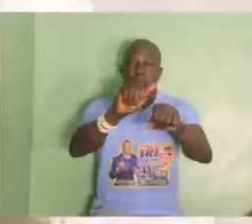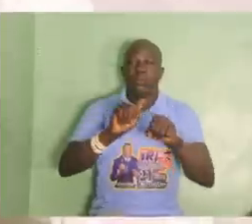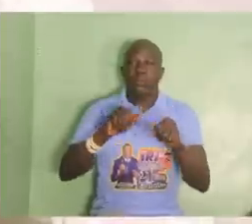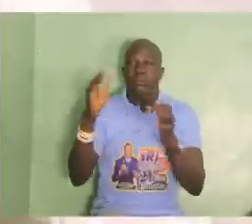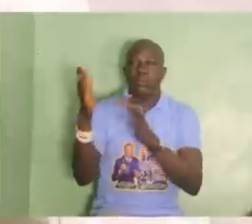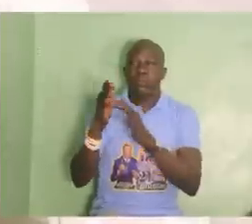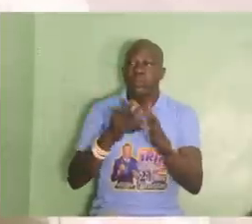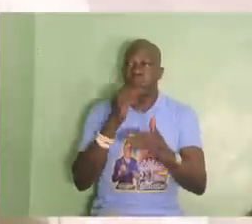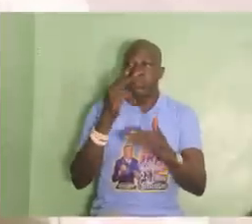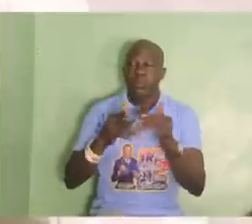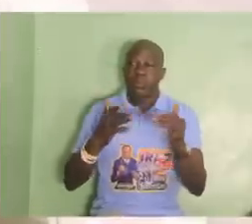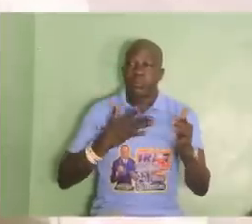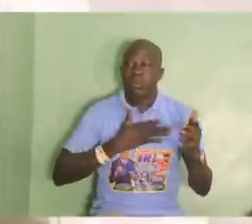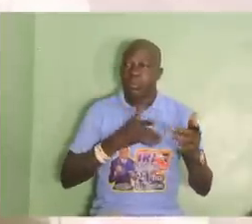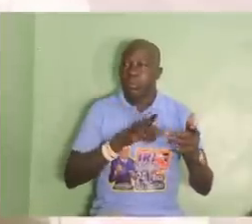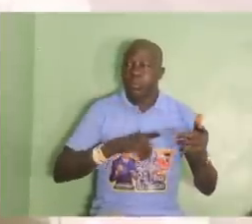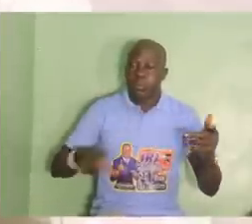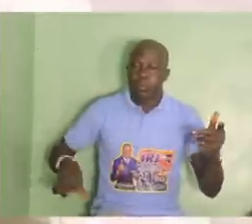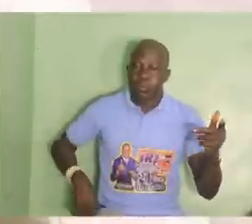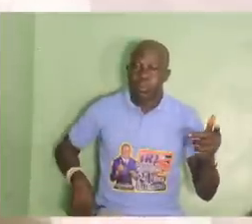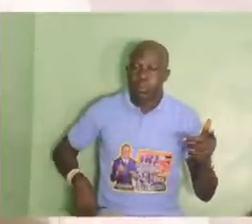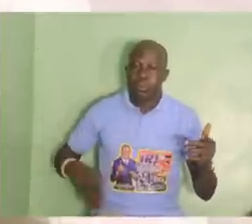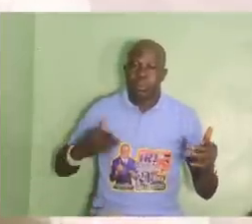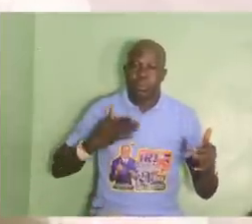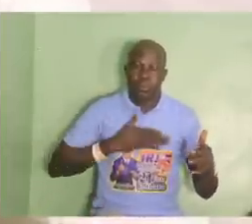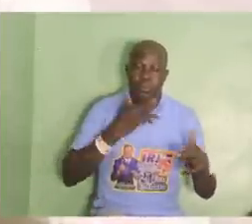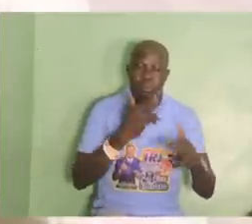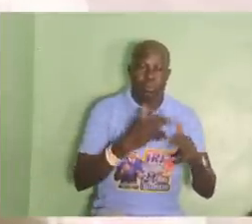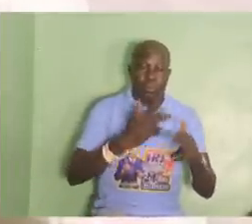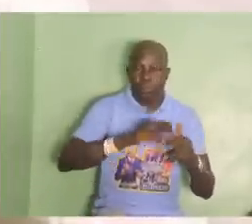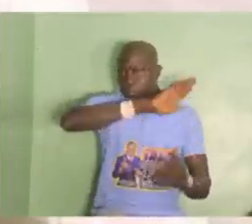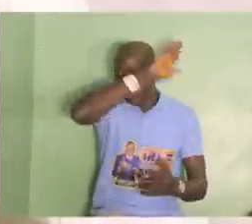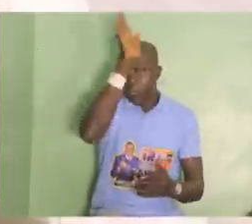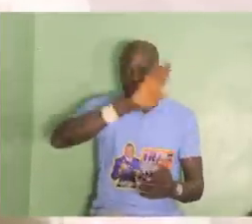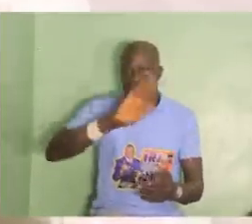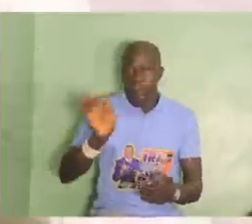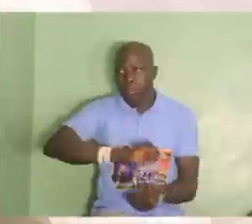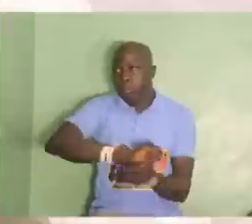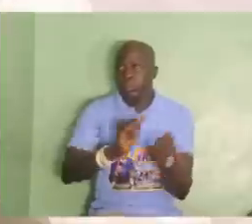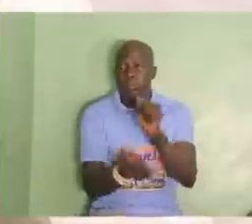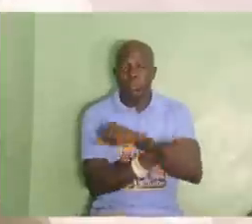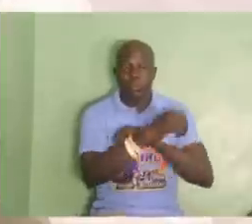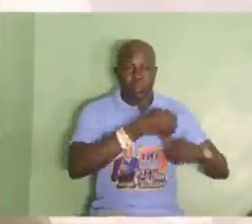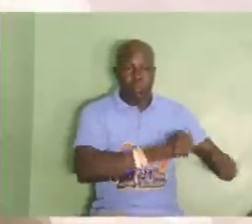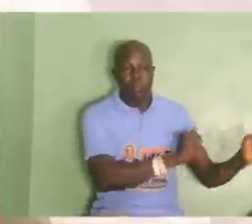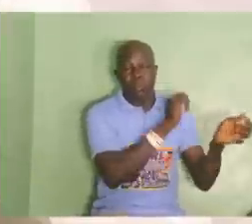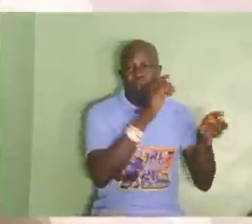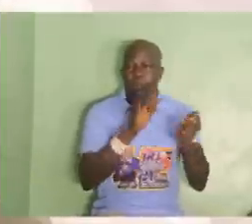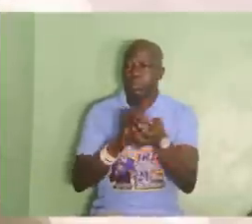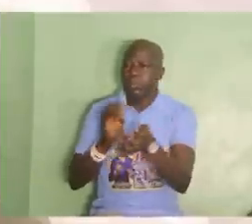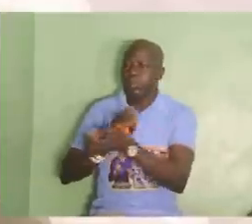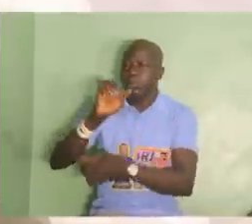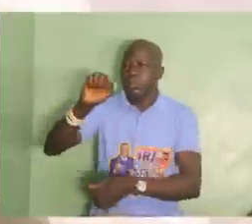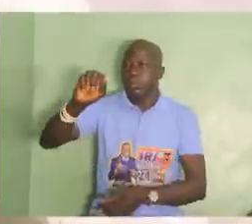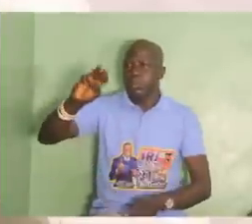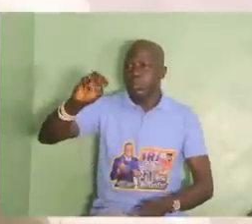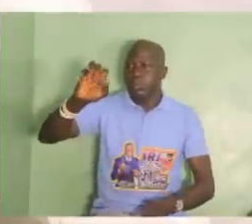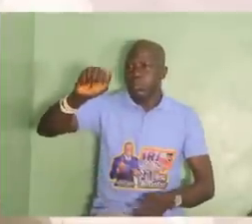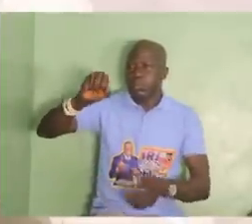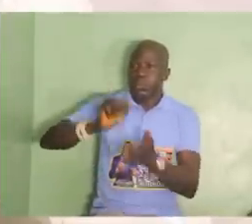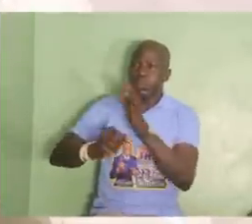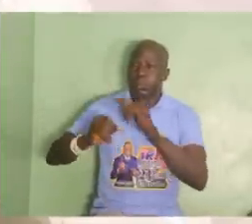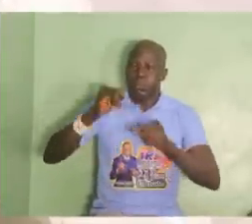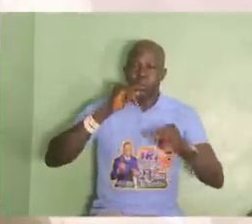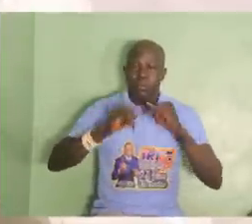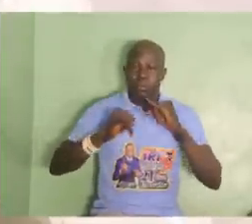ah apostle ni yin is apostle doctor SMO Mustafa JP Babasebioba lati jo seed of Kagode